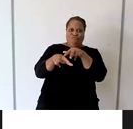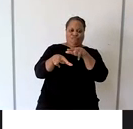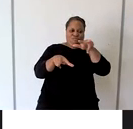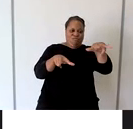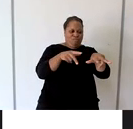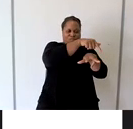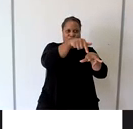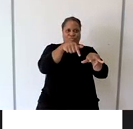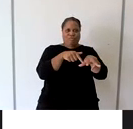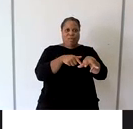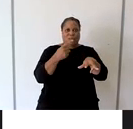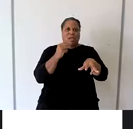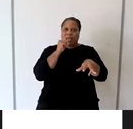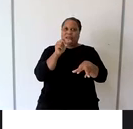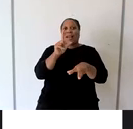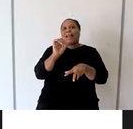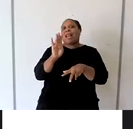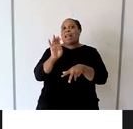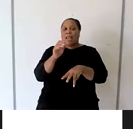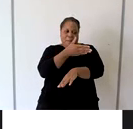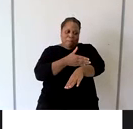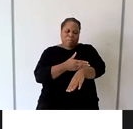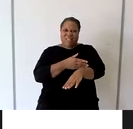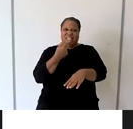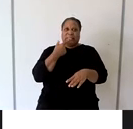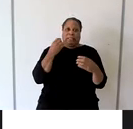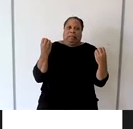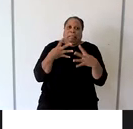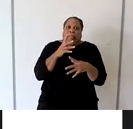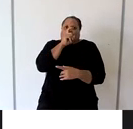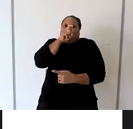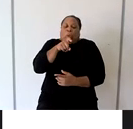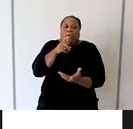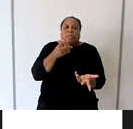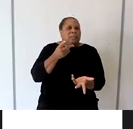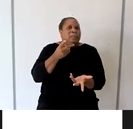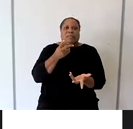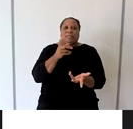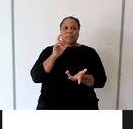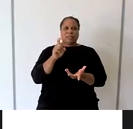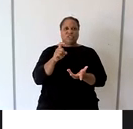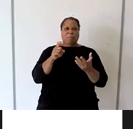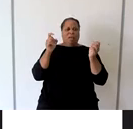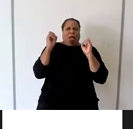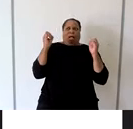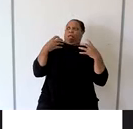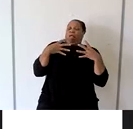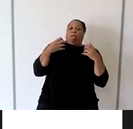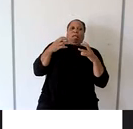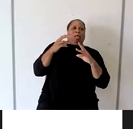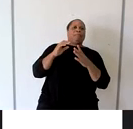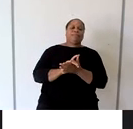someone who has a limb difference as scary or a witch and someone who should be feared. And to